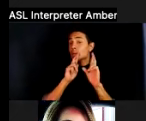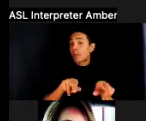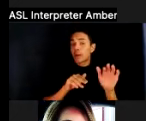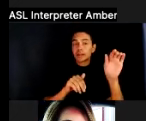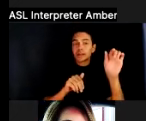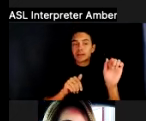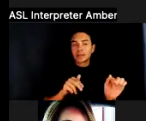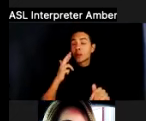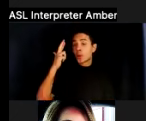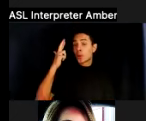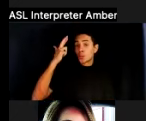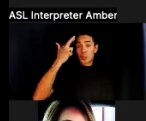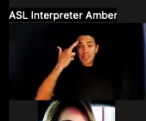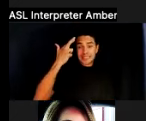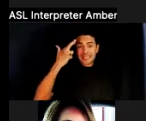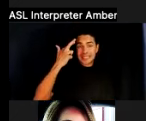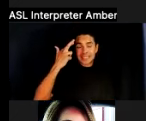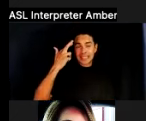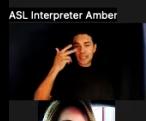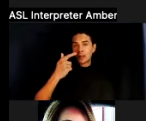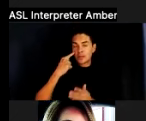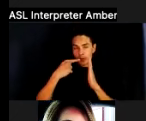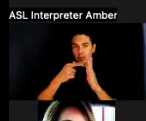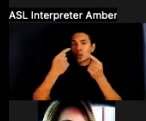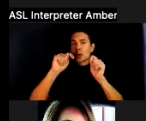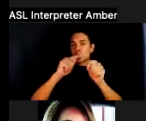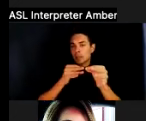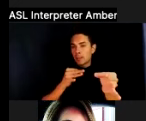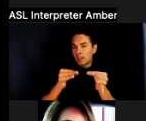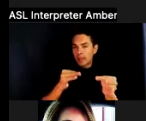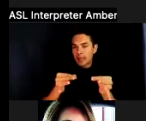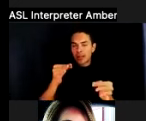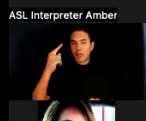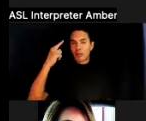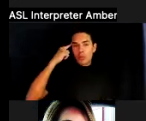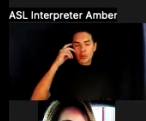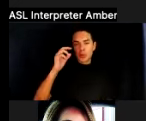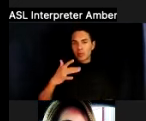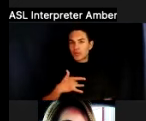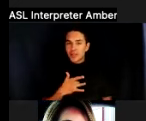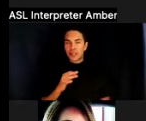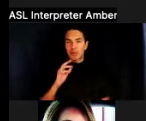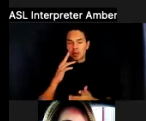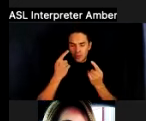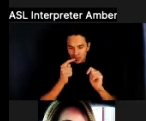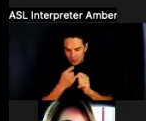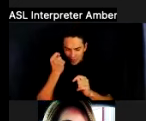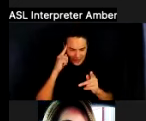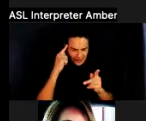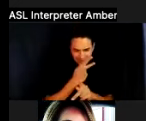is reasoning. So trying to explain, right, like thoughts or feelings, or trying to understand